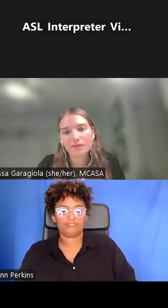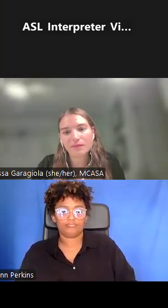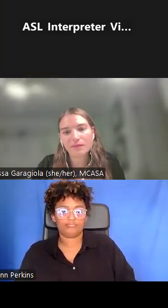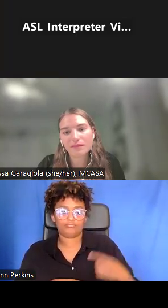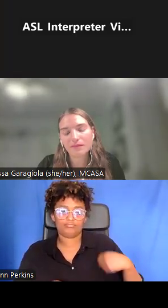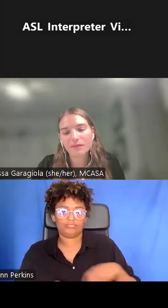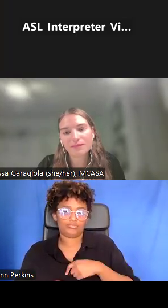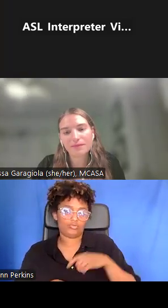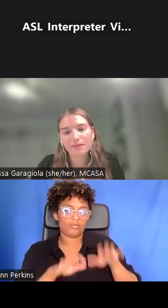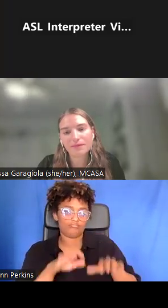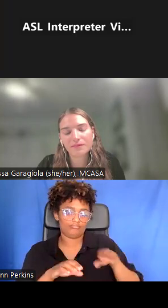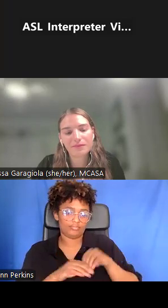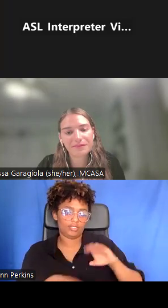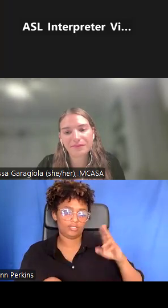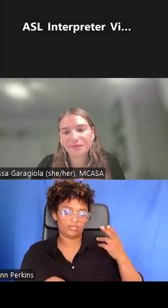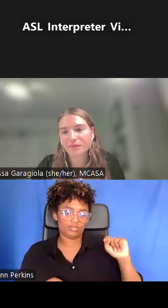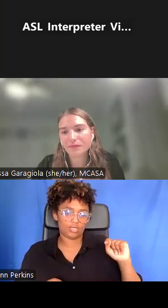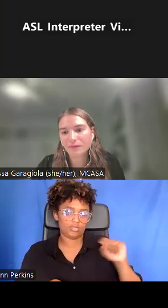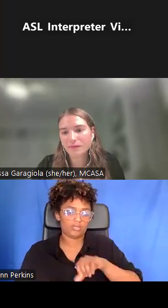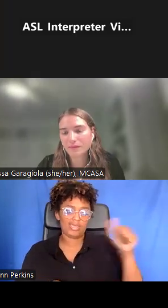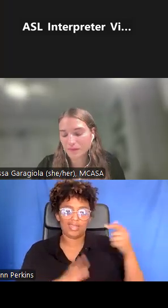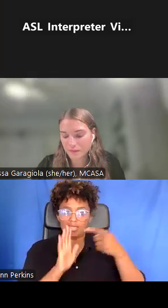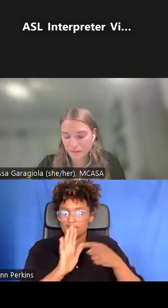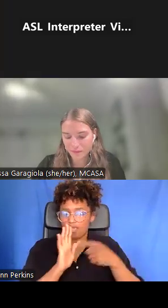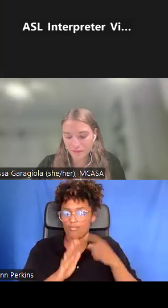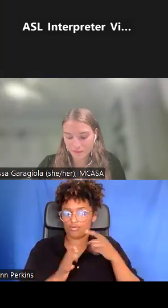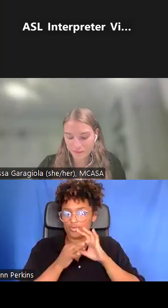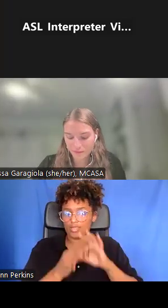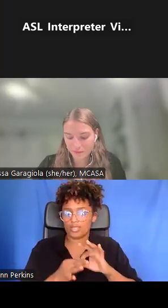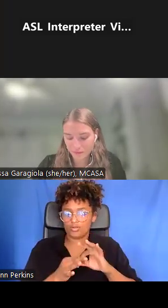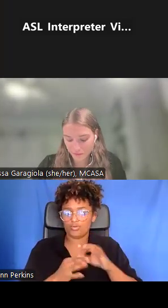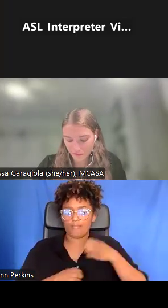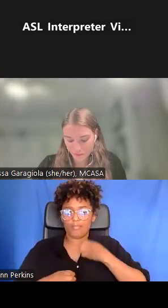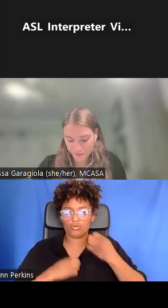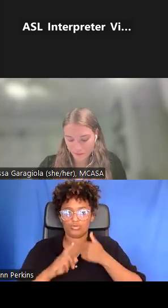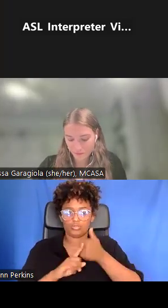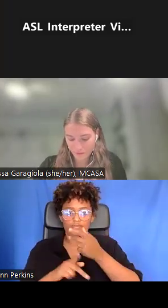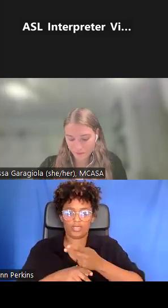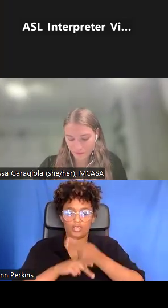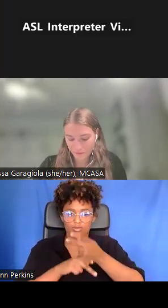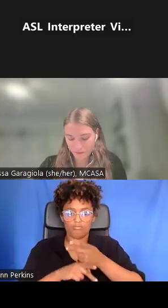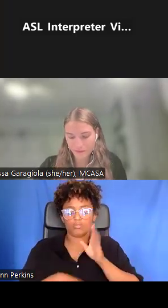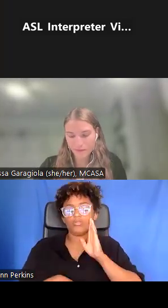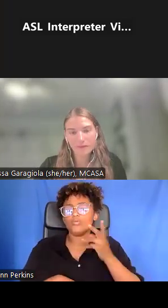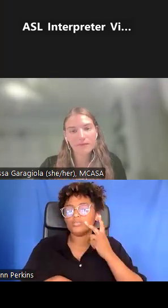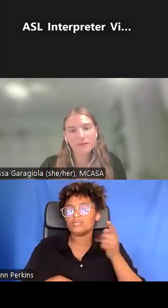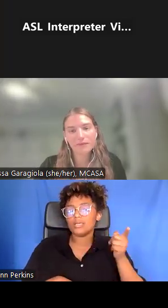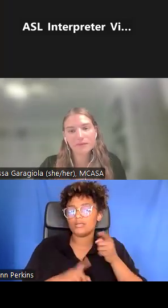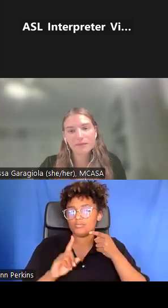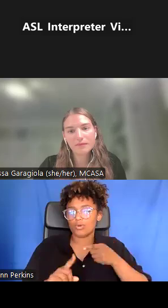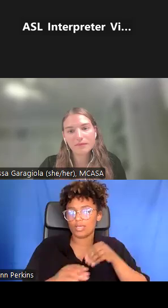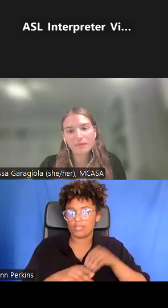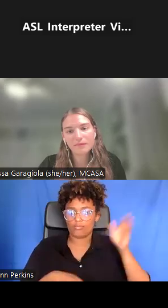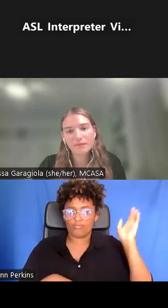any examples of emotional self-care. And as you'll see at this point in the presentation, um, some